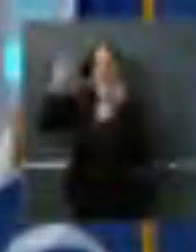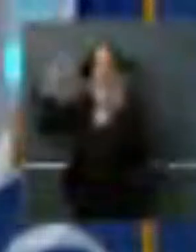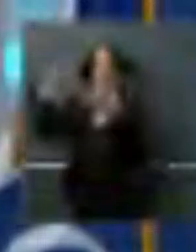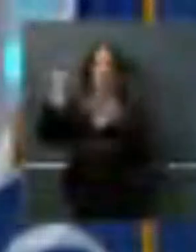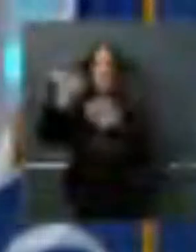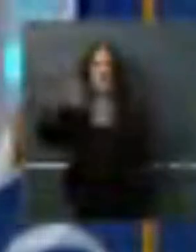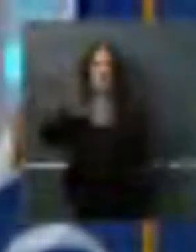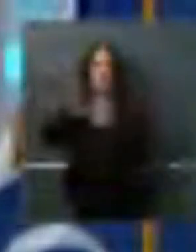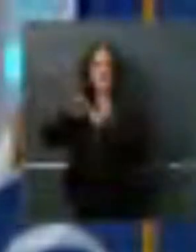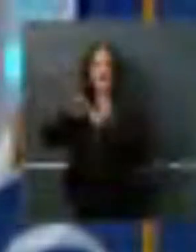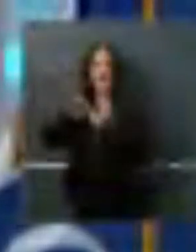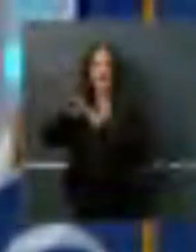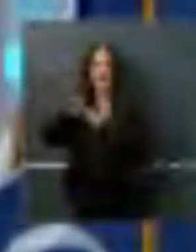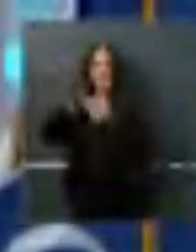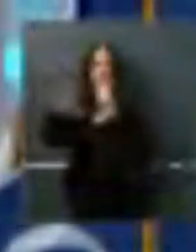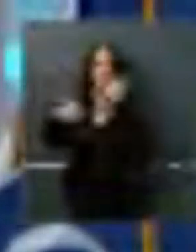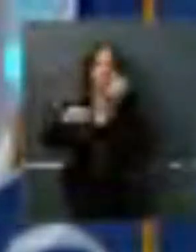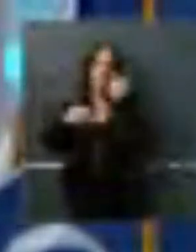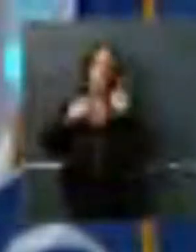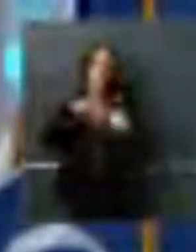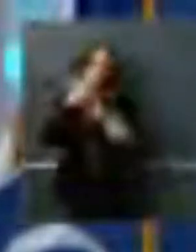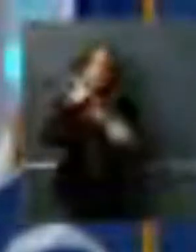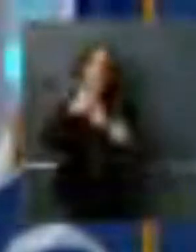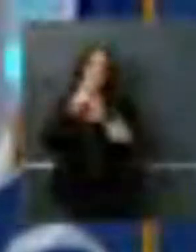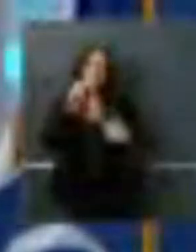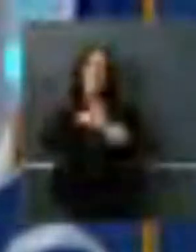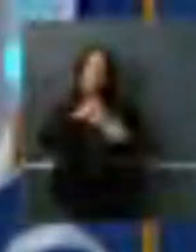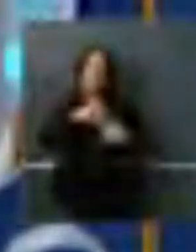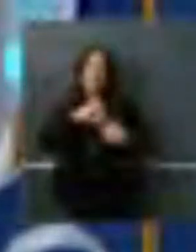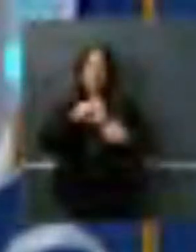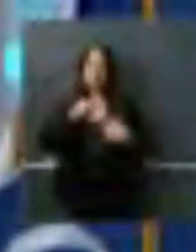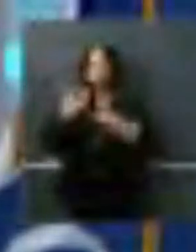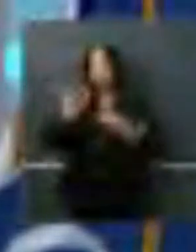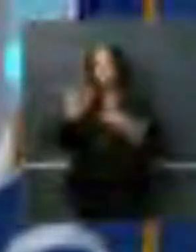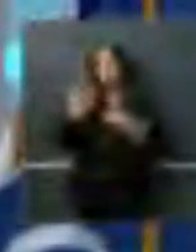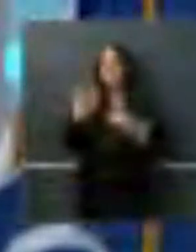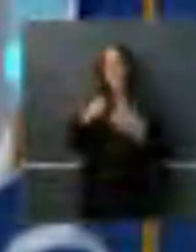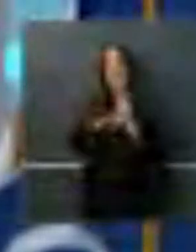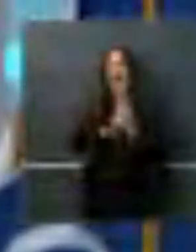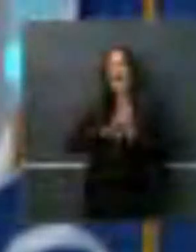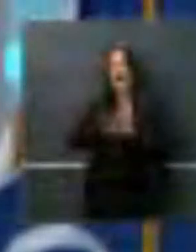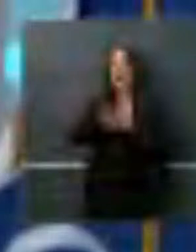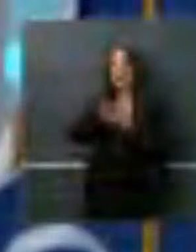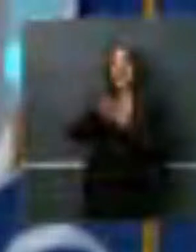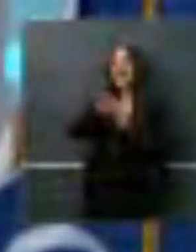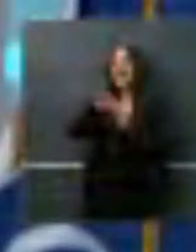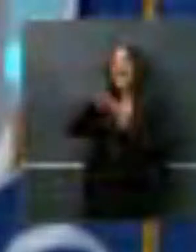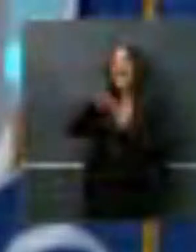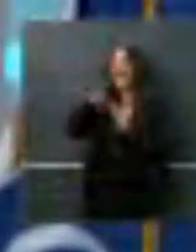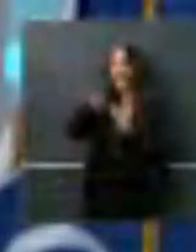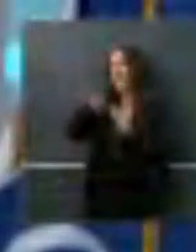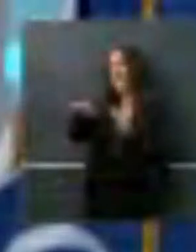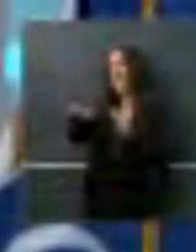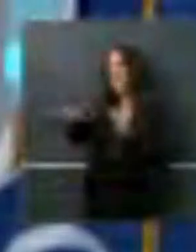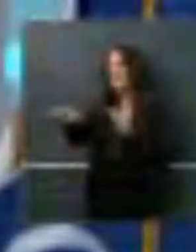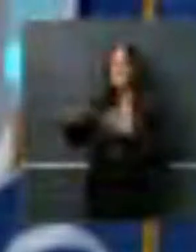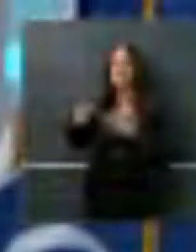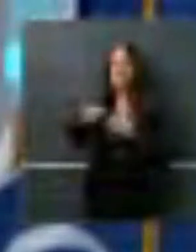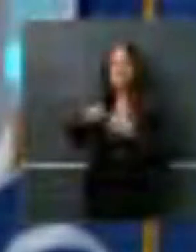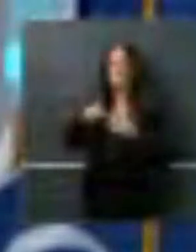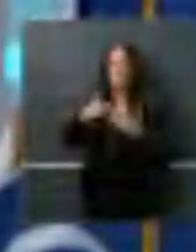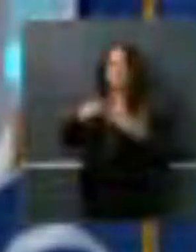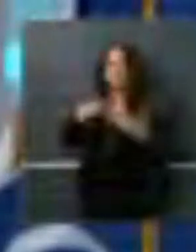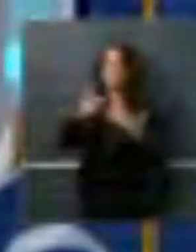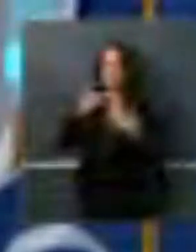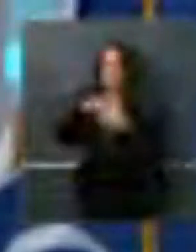point of calling it a plateau in our cases. Well, actually in our hospitalizations and ICUs, and as our testing numbers rise, we hope